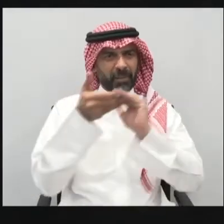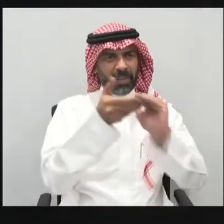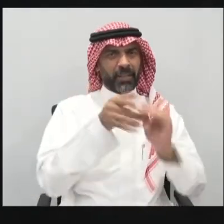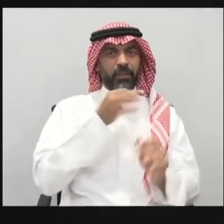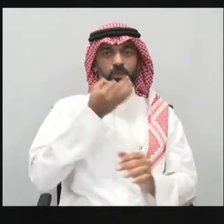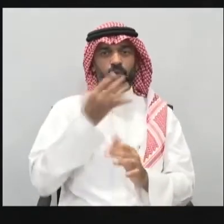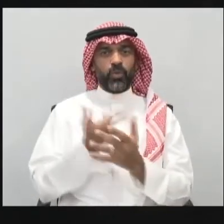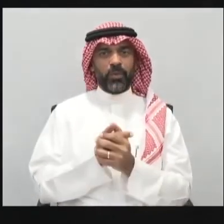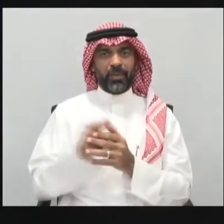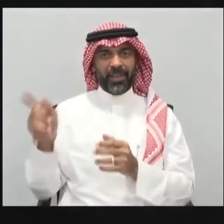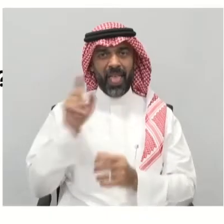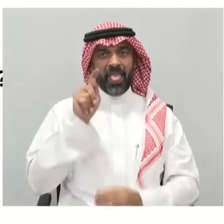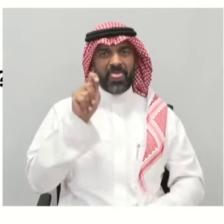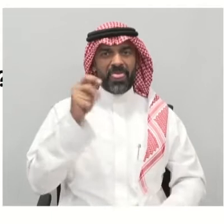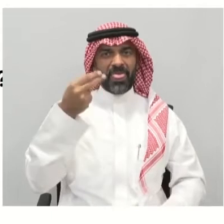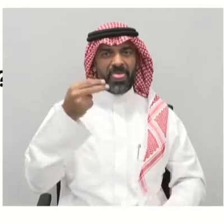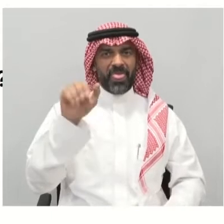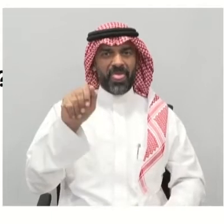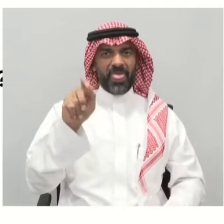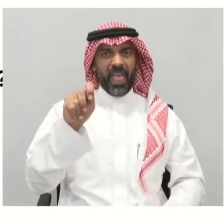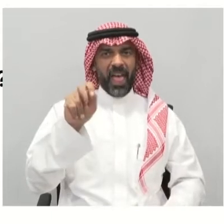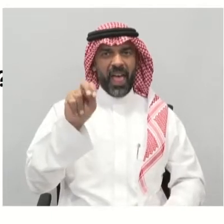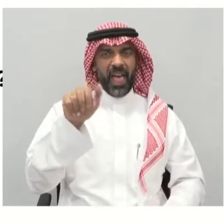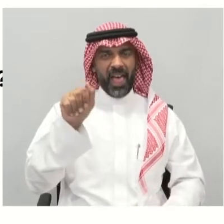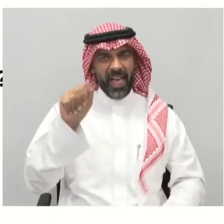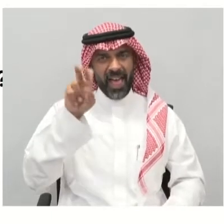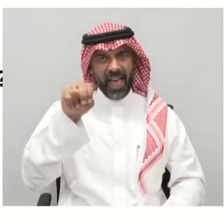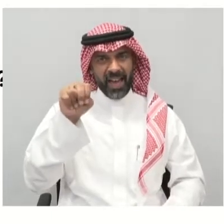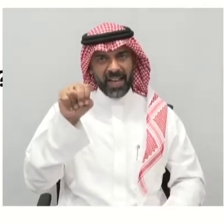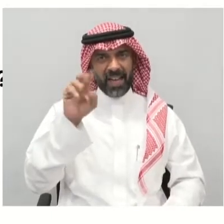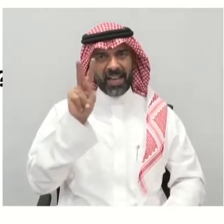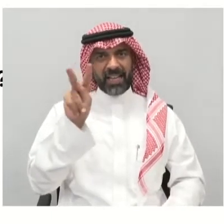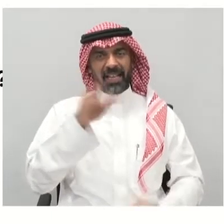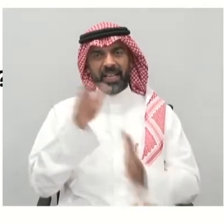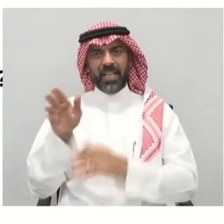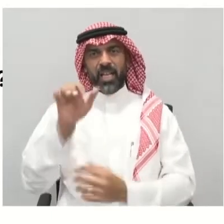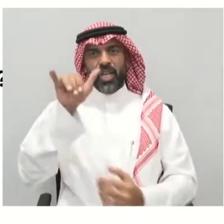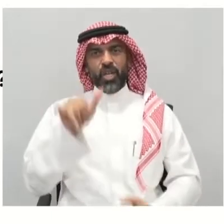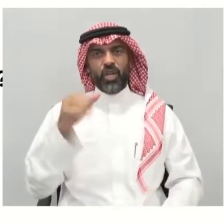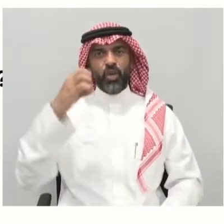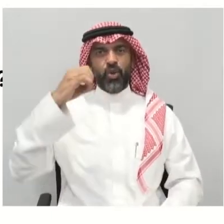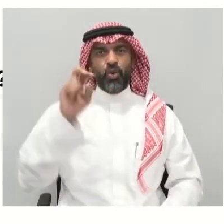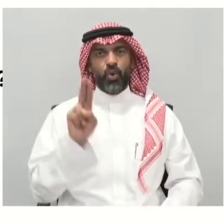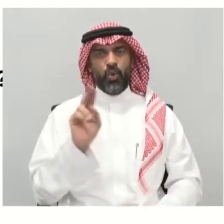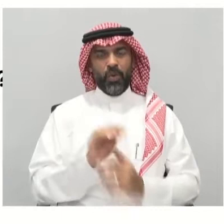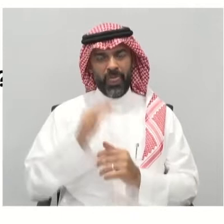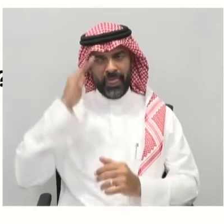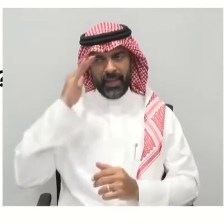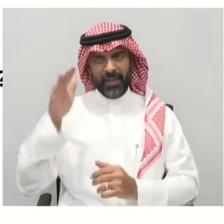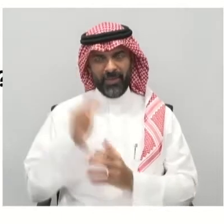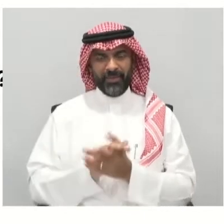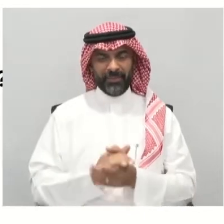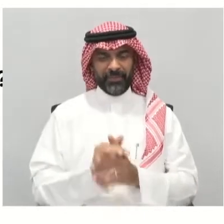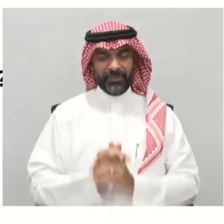you, right? Okay. Now let's read the second question. Why did Layla organize